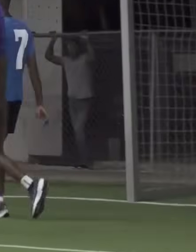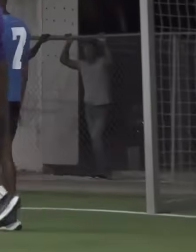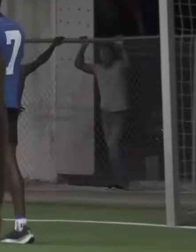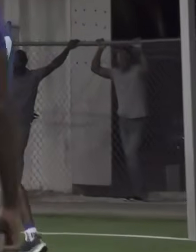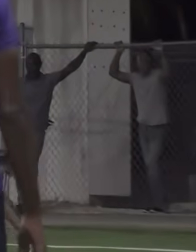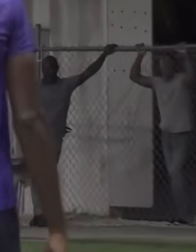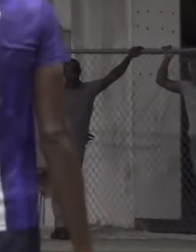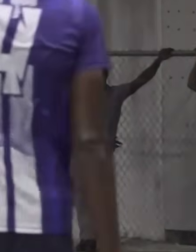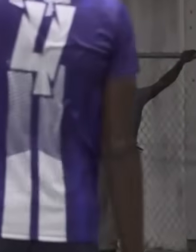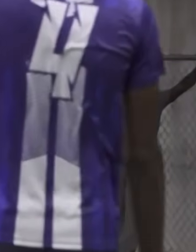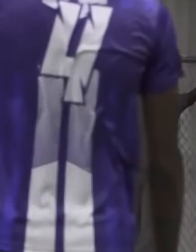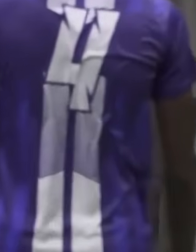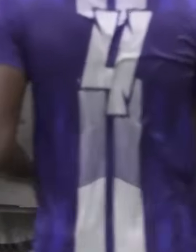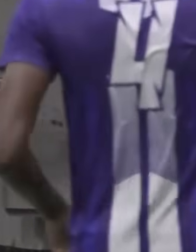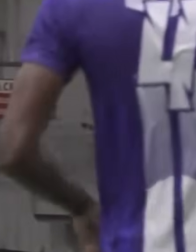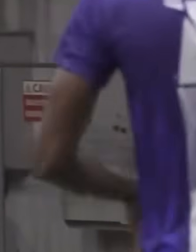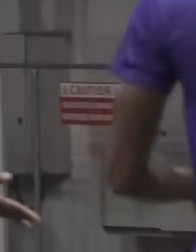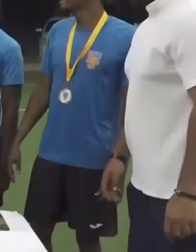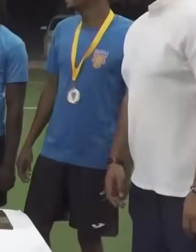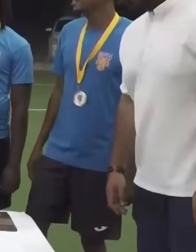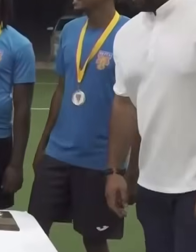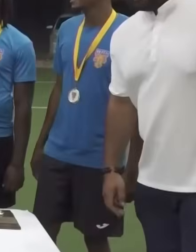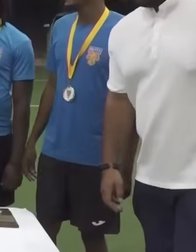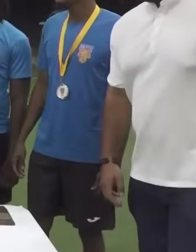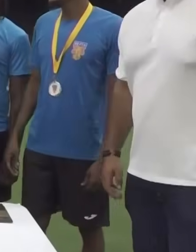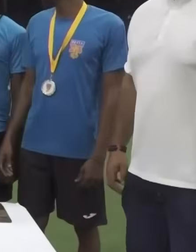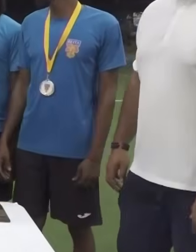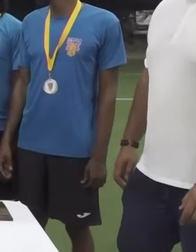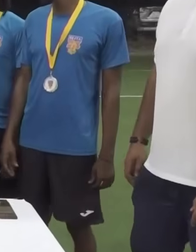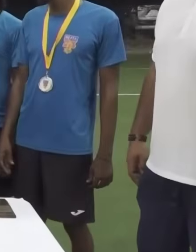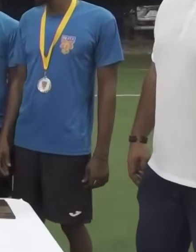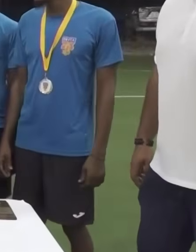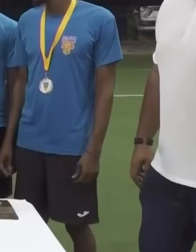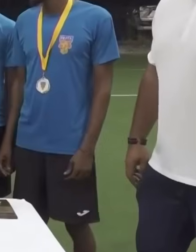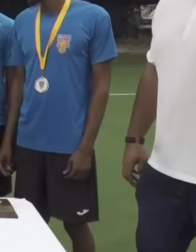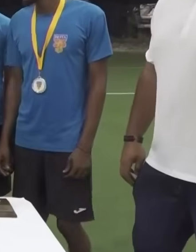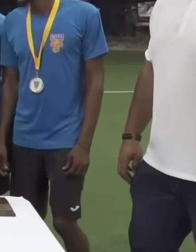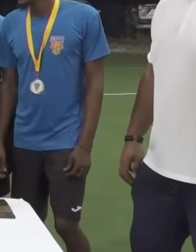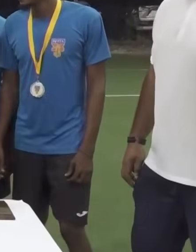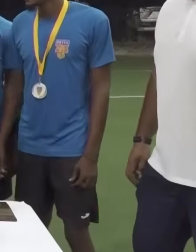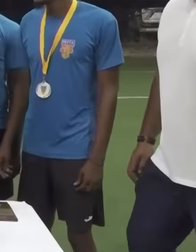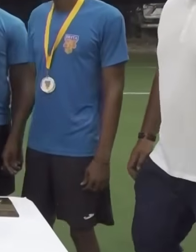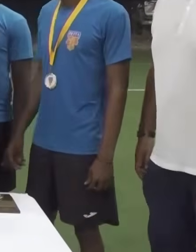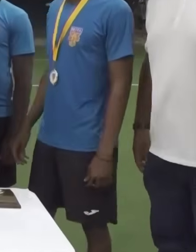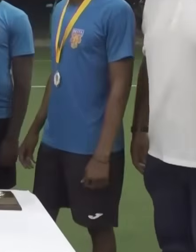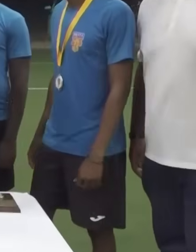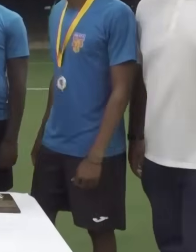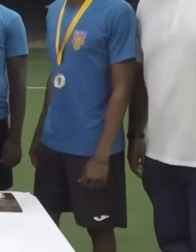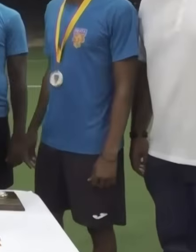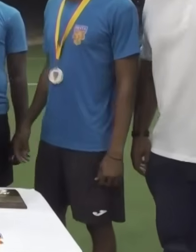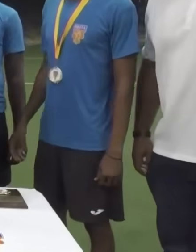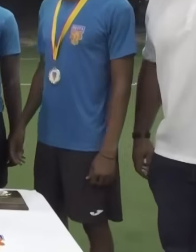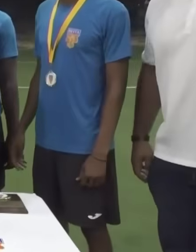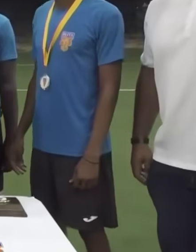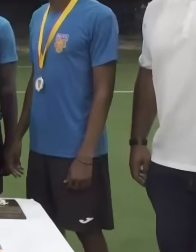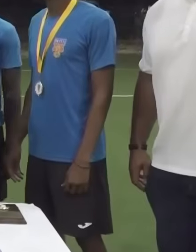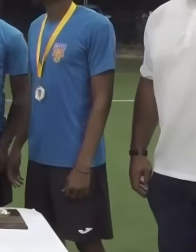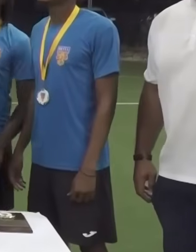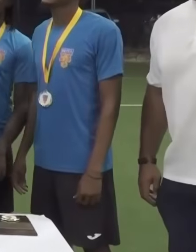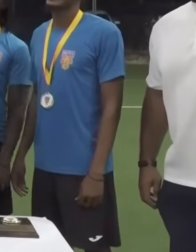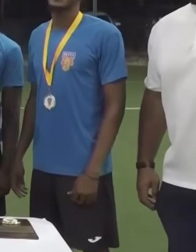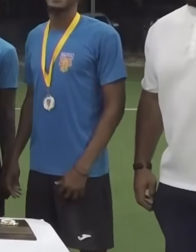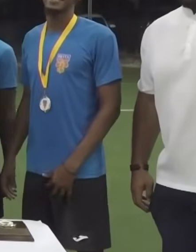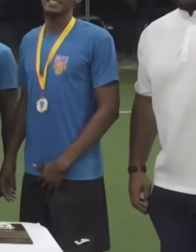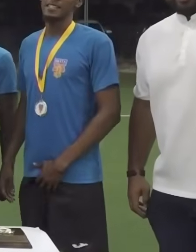unstoppable. 3-1, the final score. Barbados Conference Services Limited are the champions, defeating